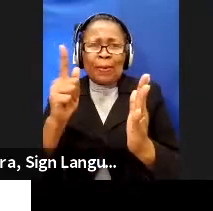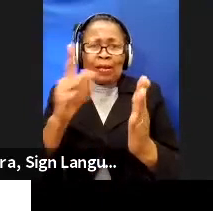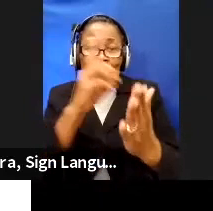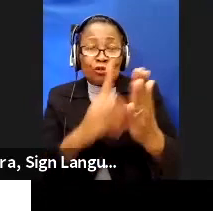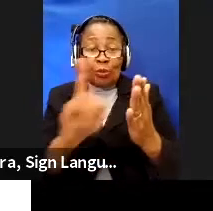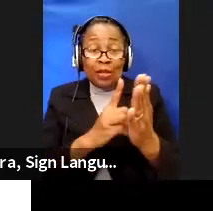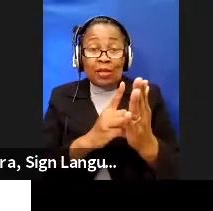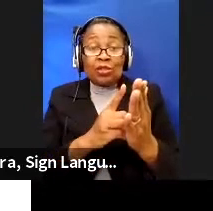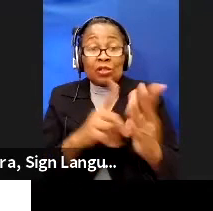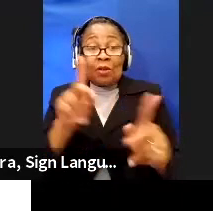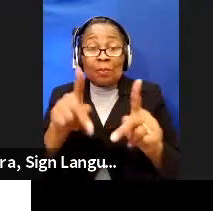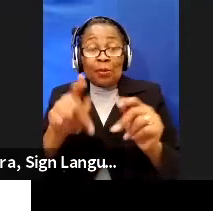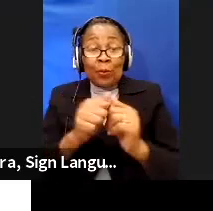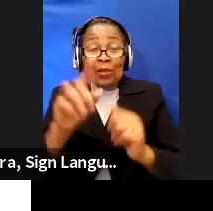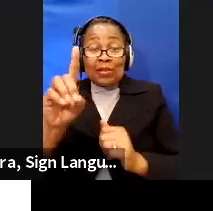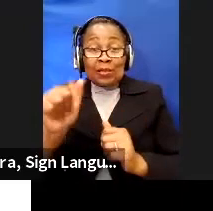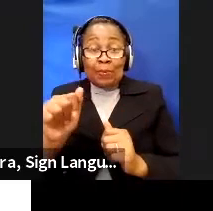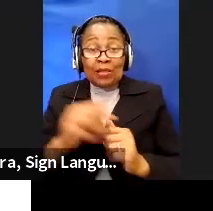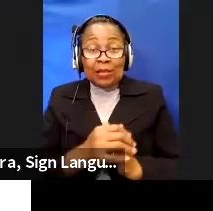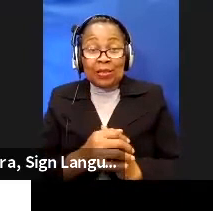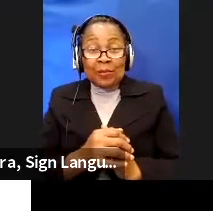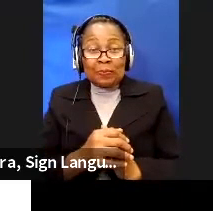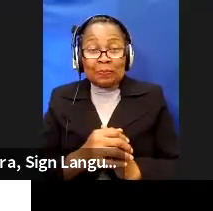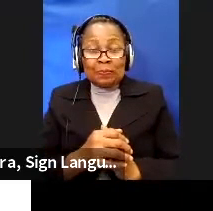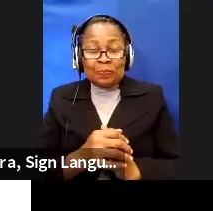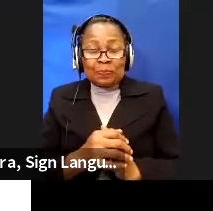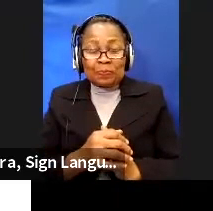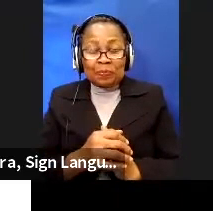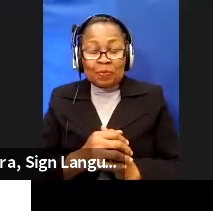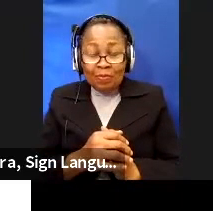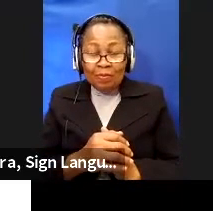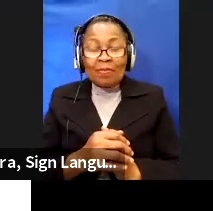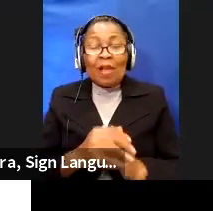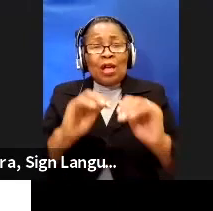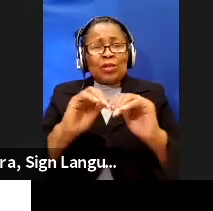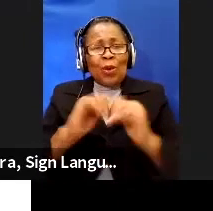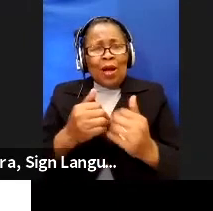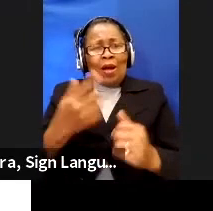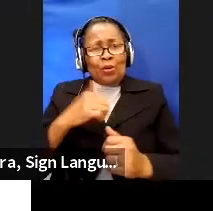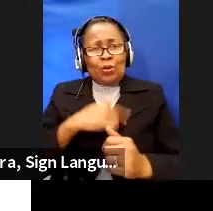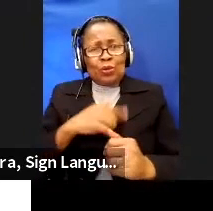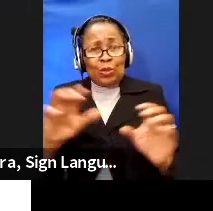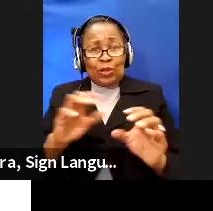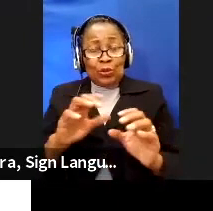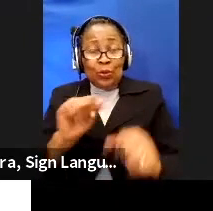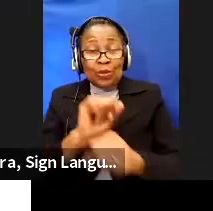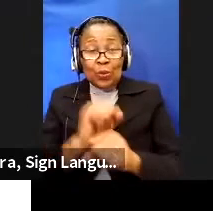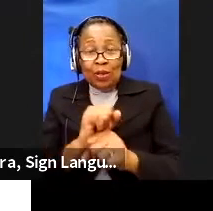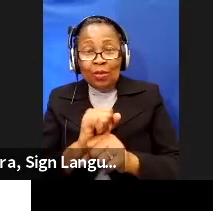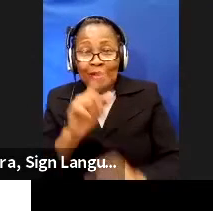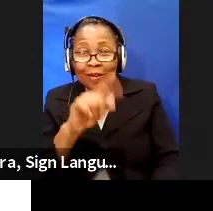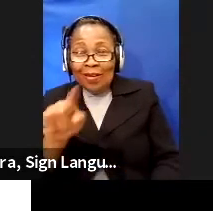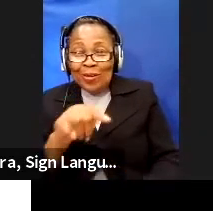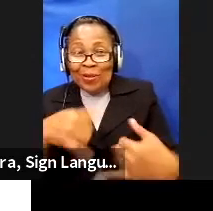slide. Title, How. Okay, so how do we do this work? Next slide. Are you guys still with me?